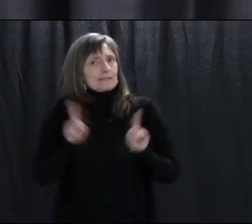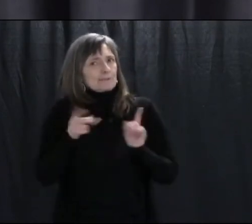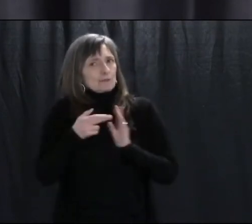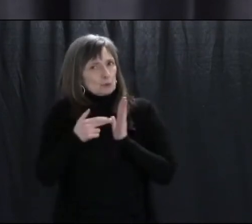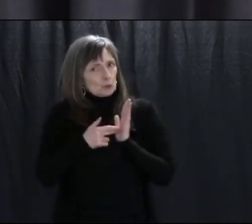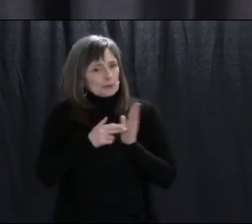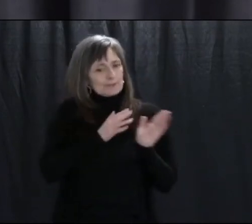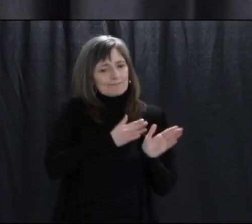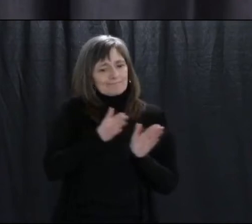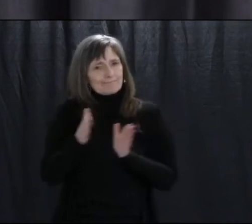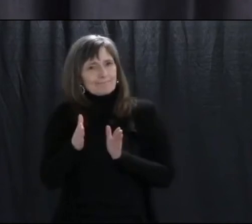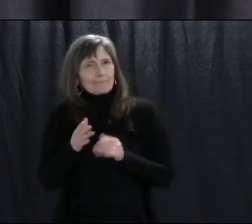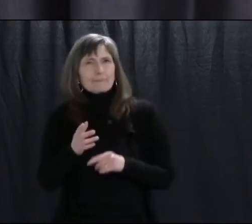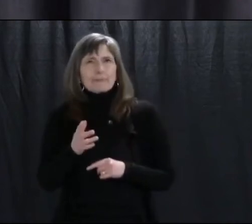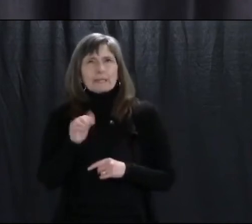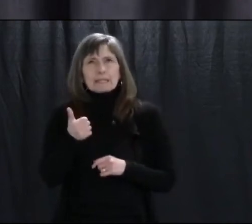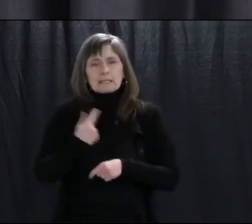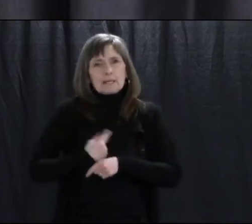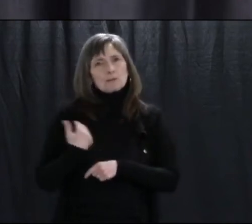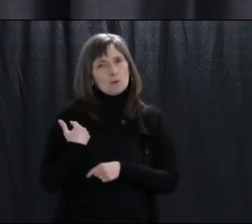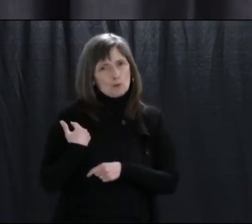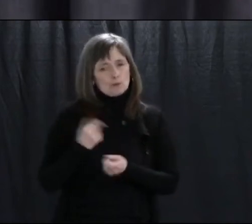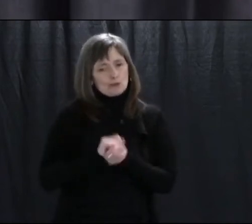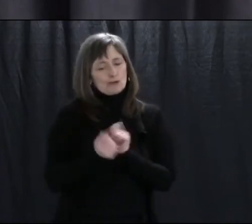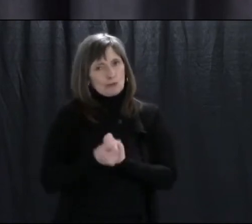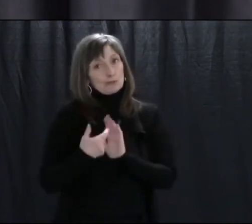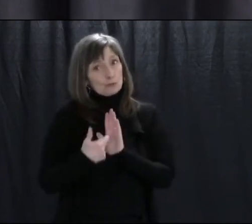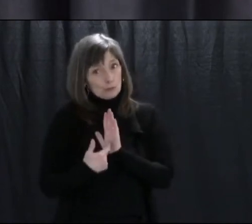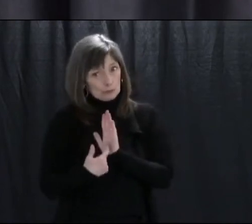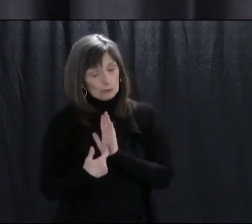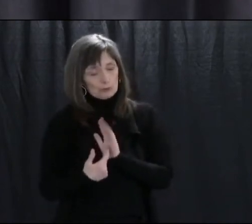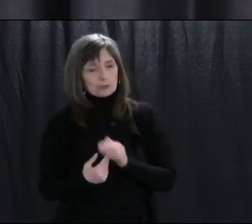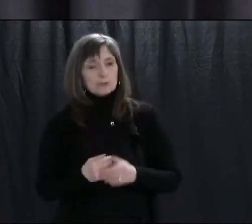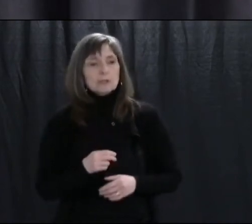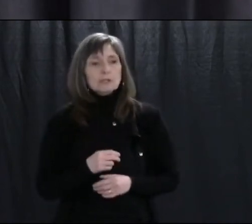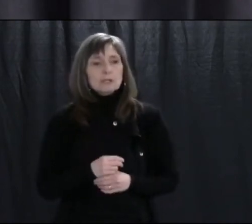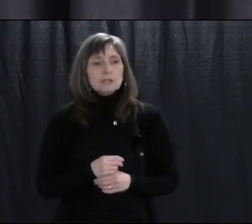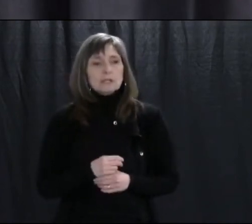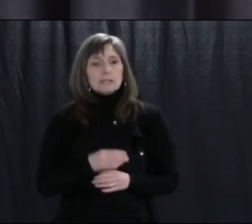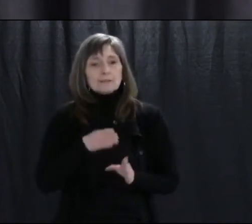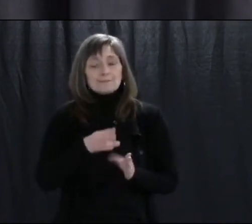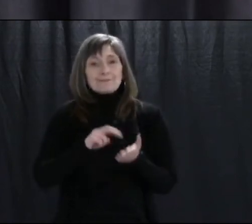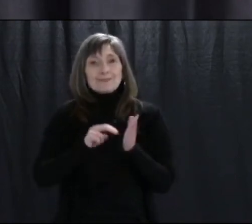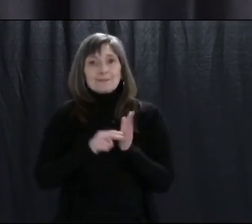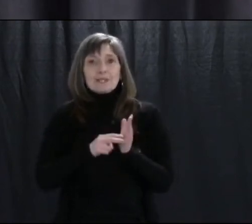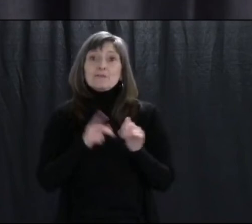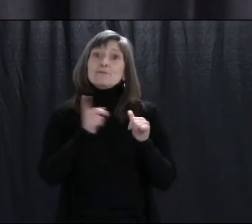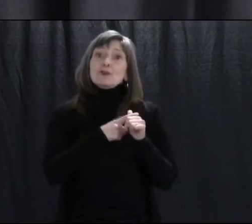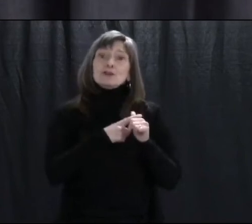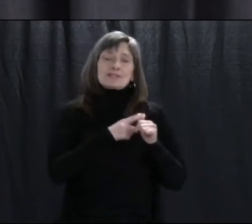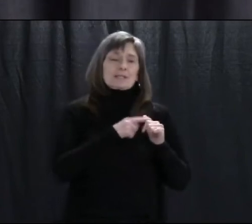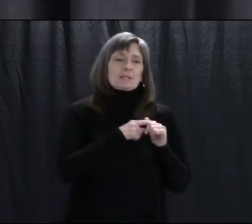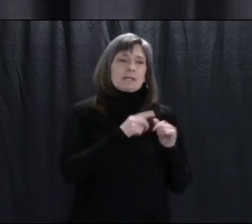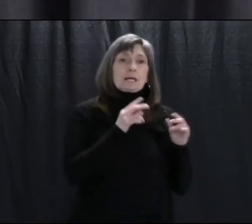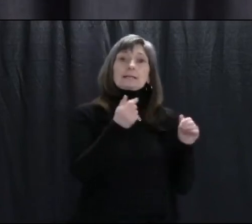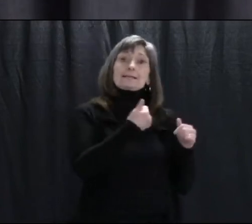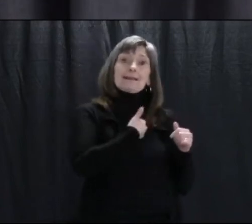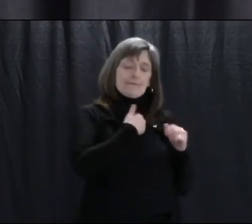instructions just over 10 days ago, whereby the requirement to self-monitor was replaced